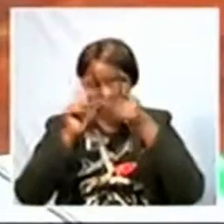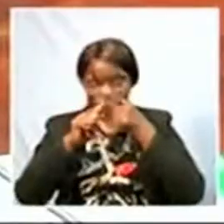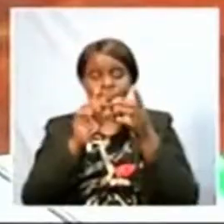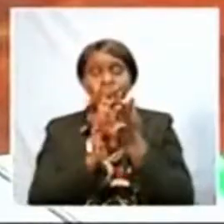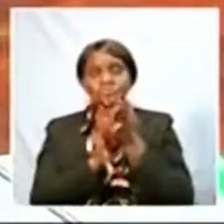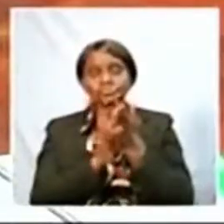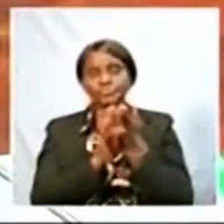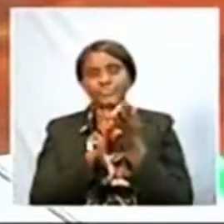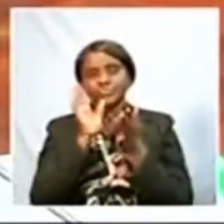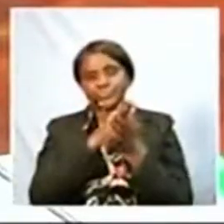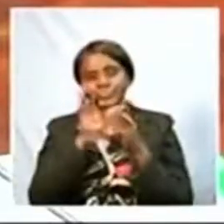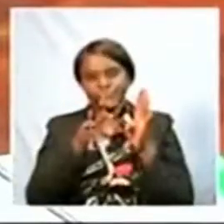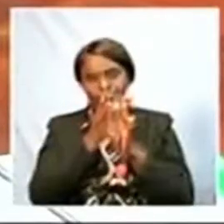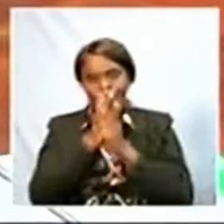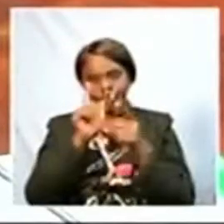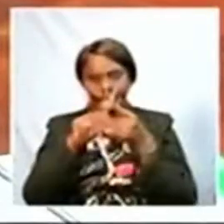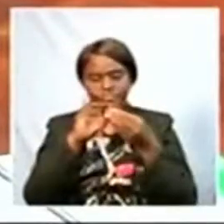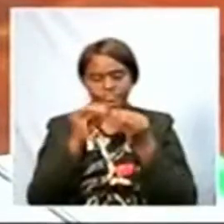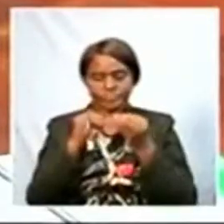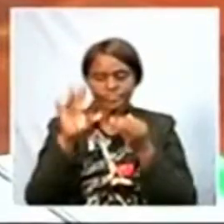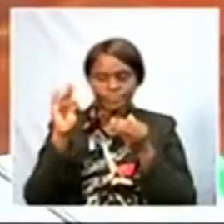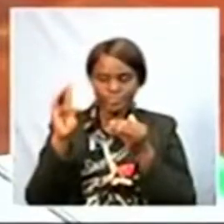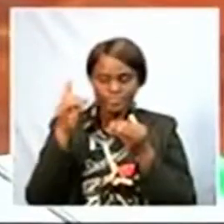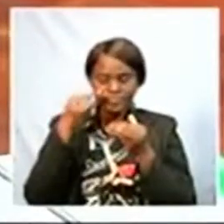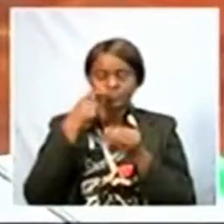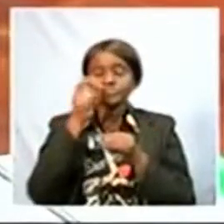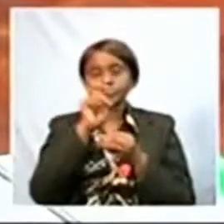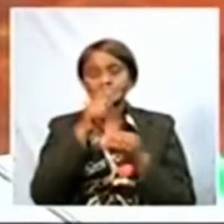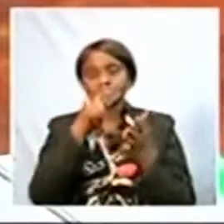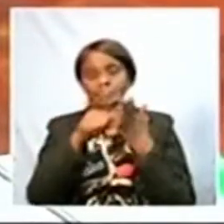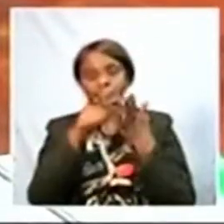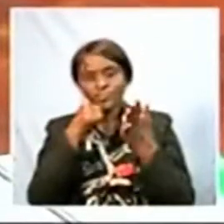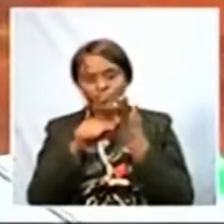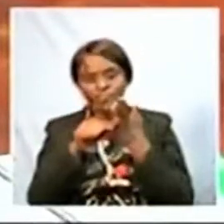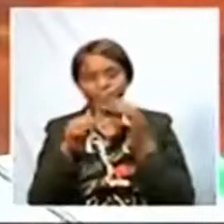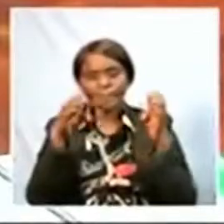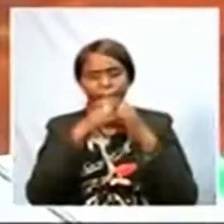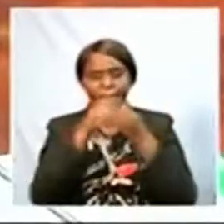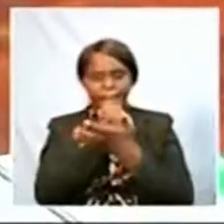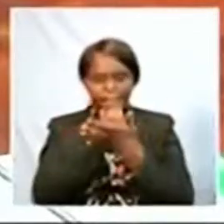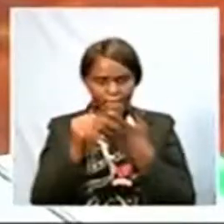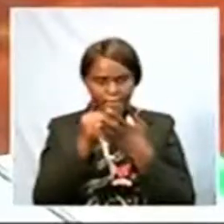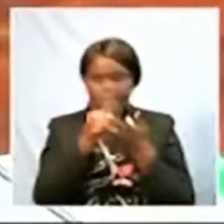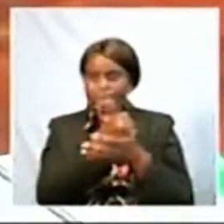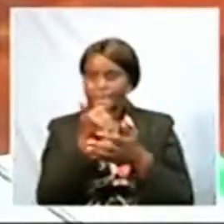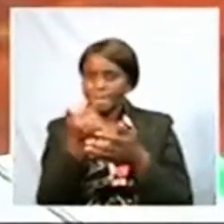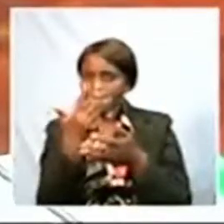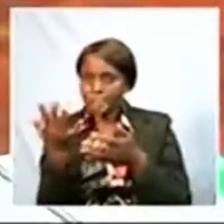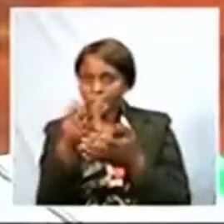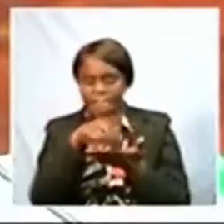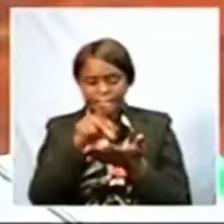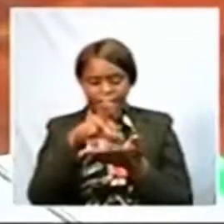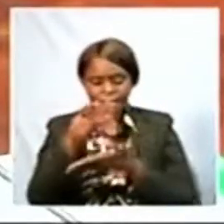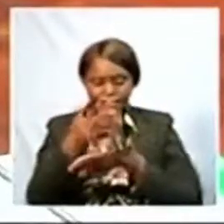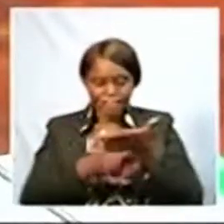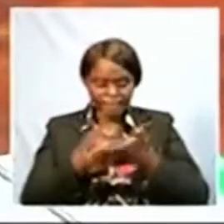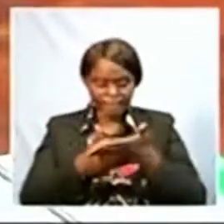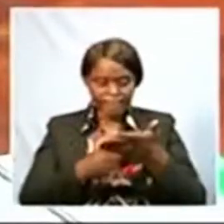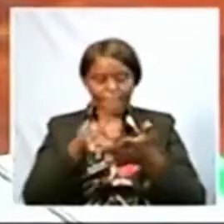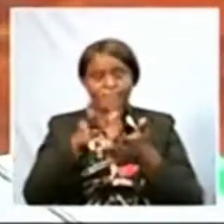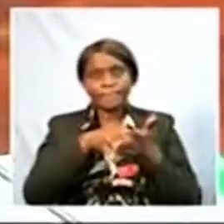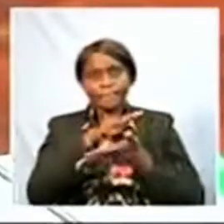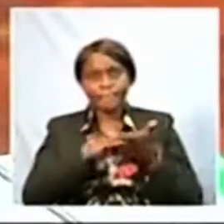school. Refer to Appendix 17 for instruction letters, bank statement, extracts, payment vouchers,